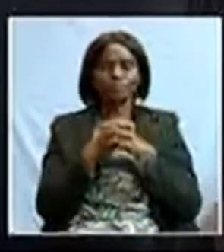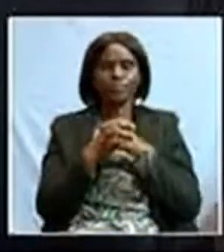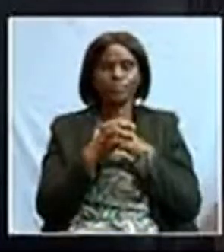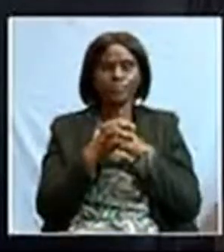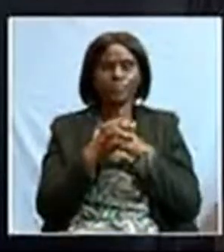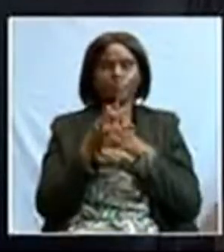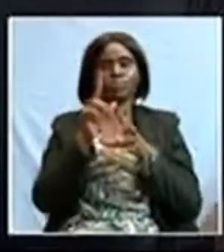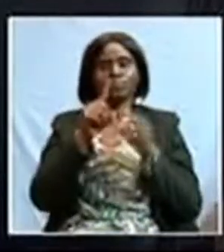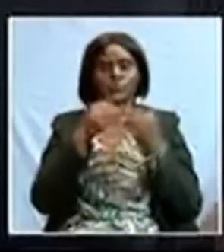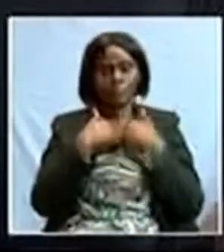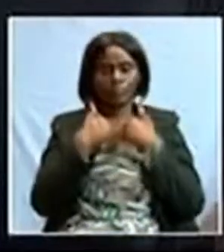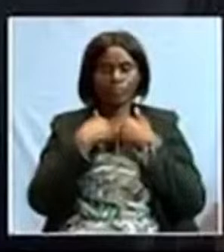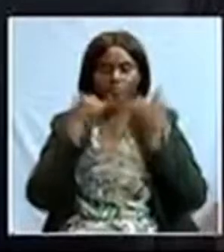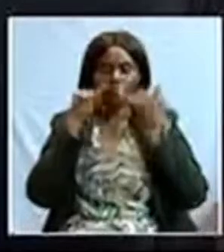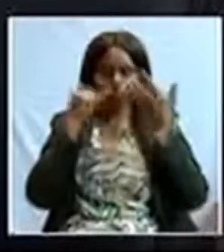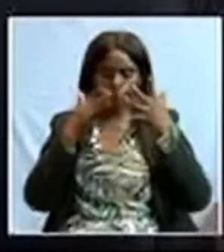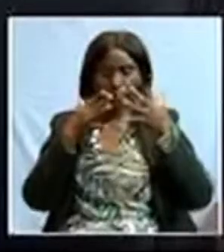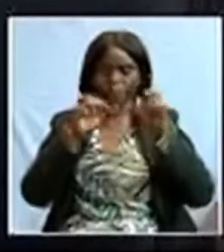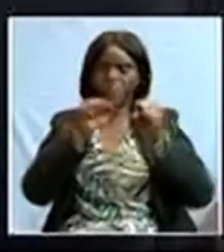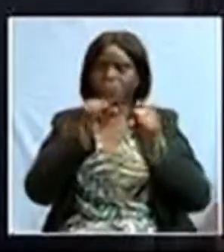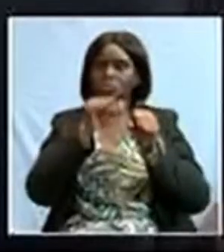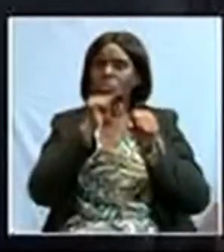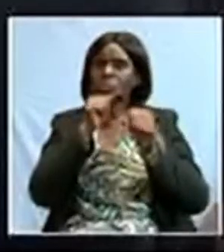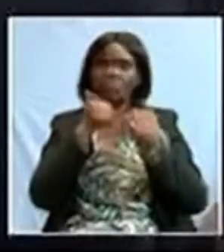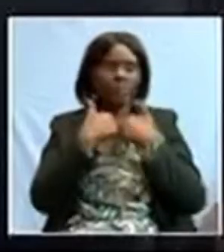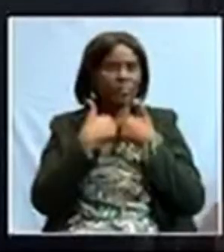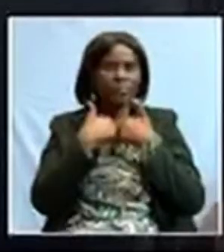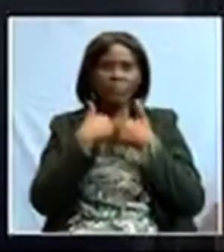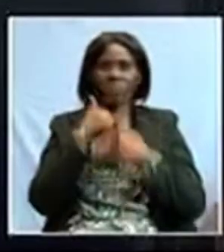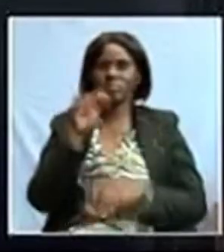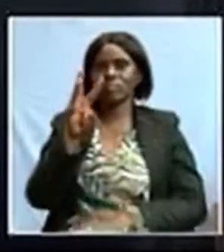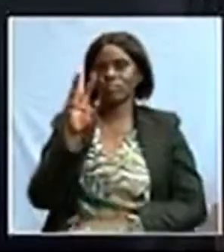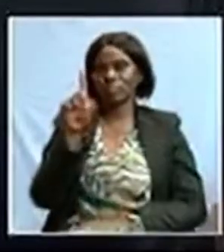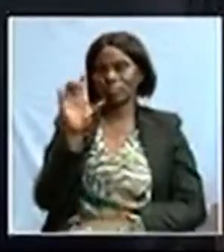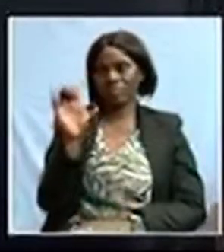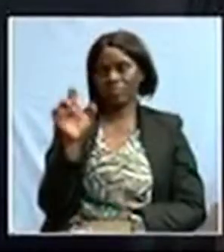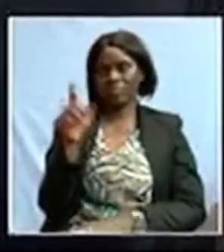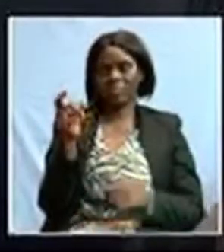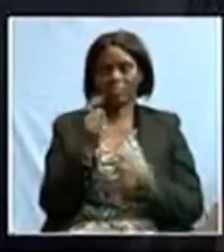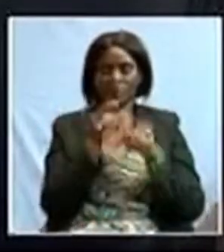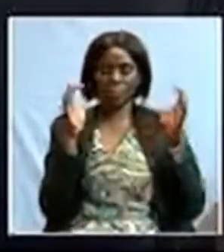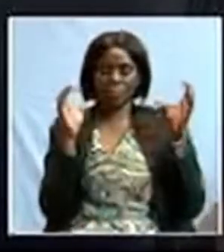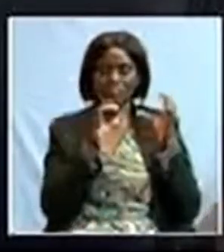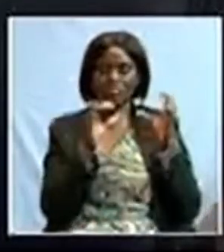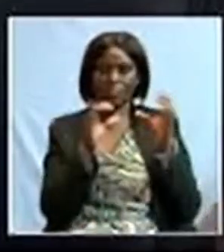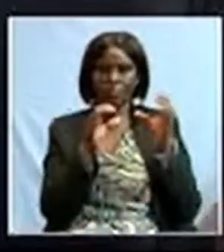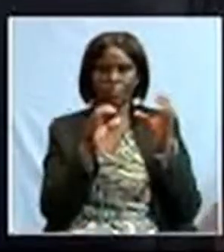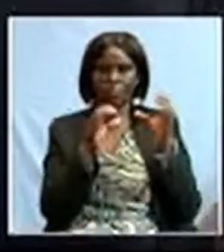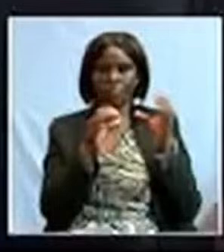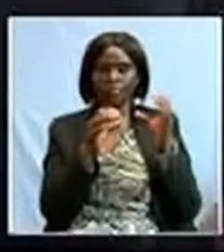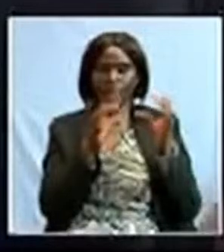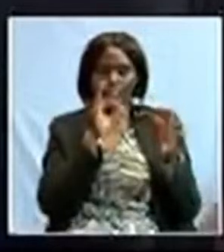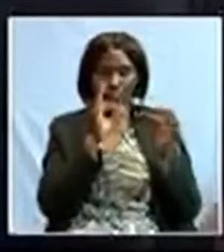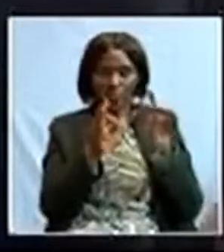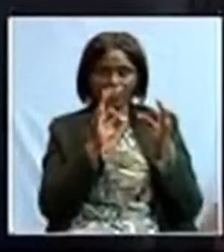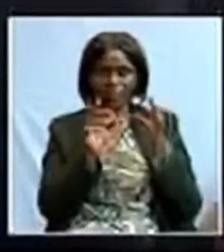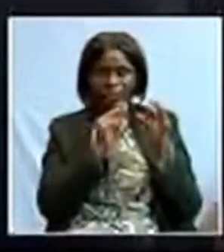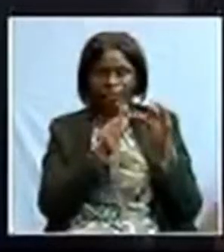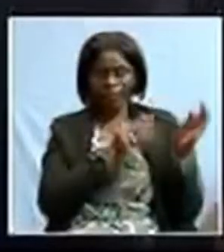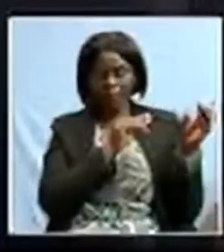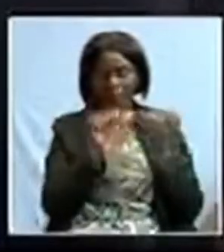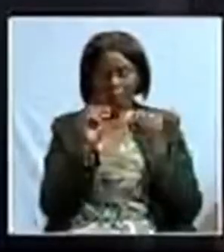You have confirmed like you did not have the Ward Development Fund account. But if we go to